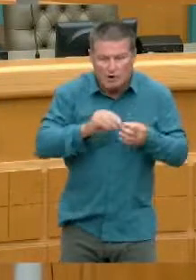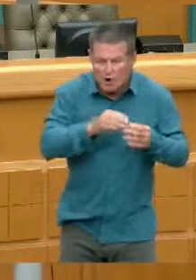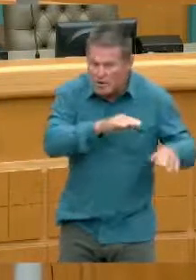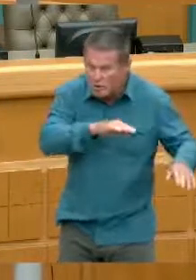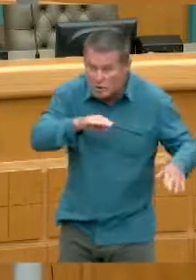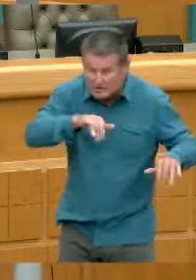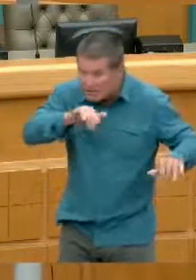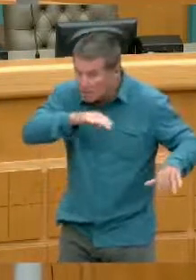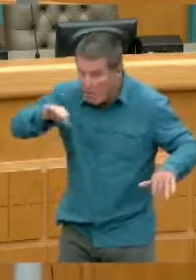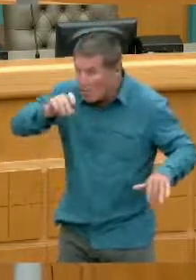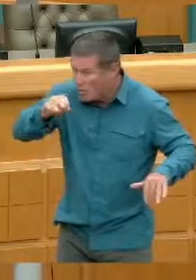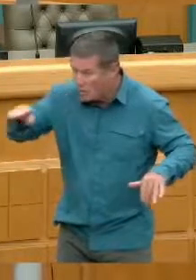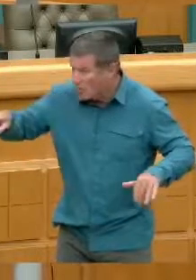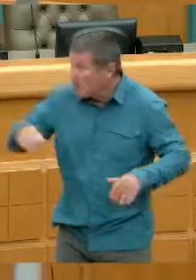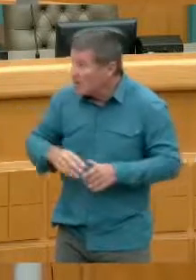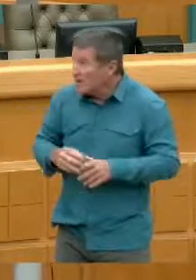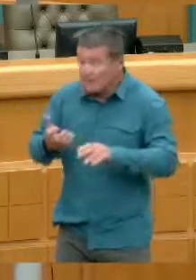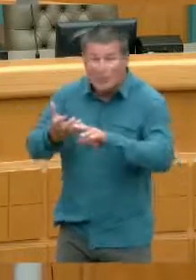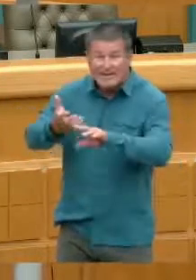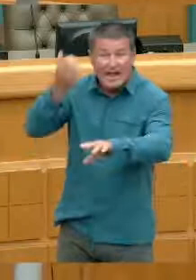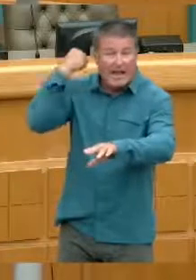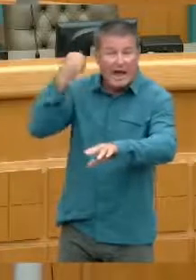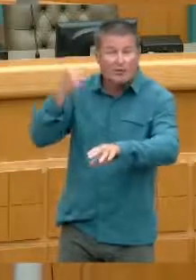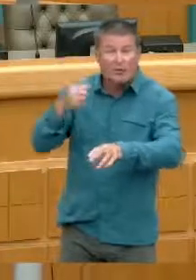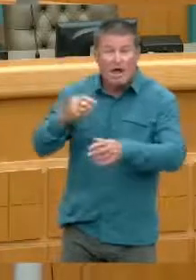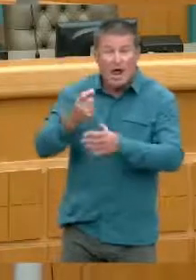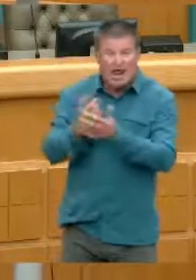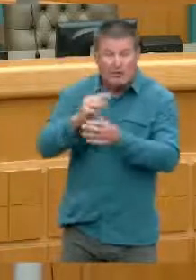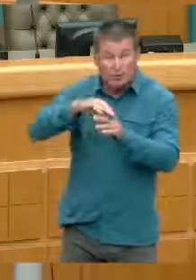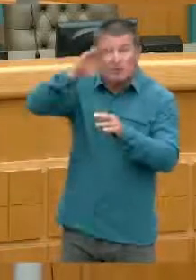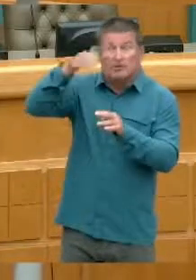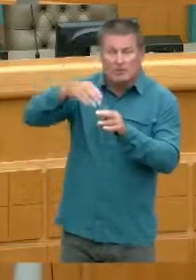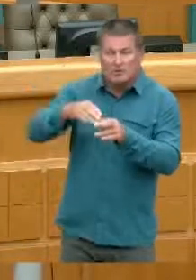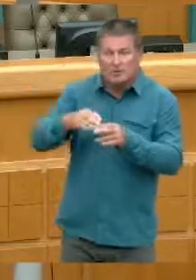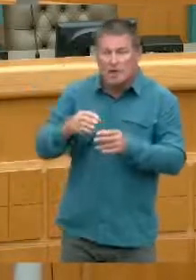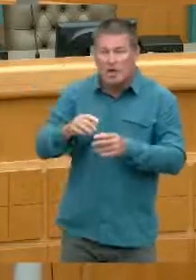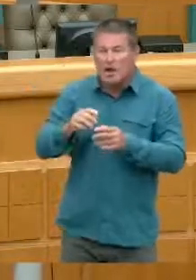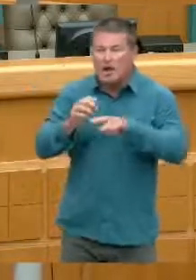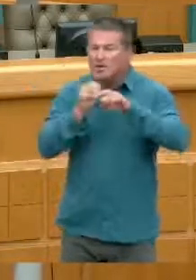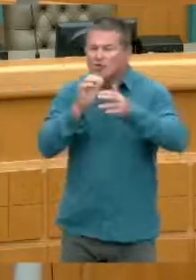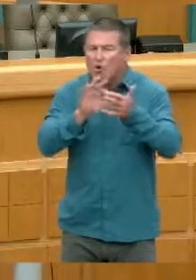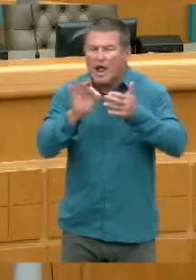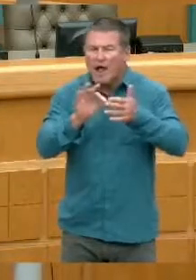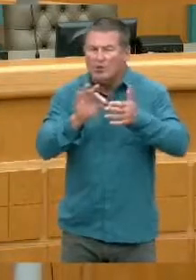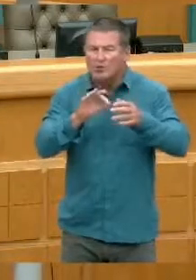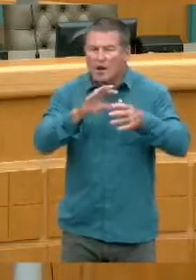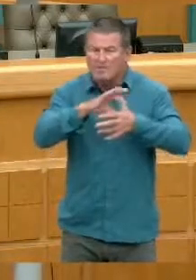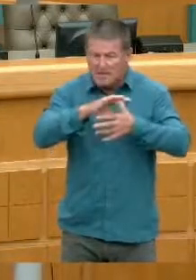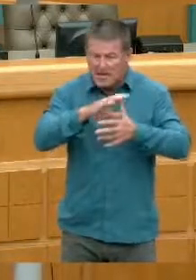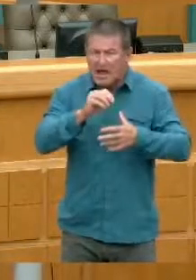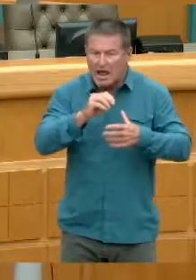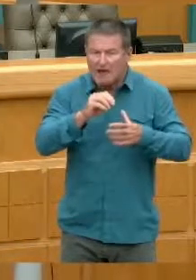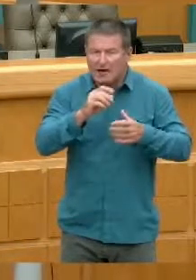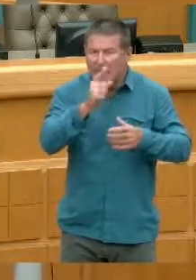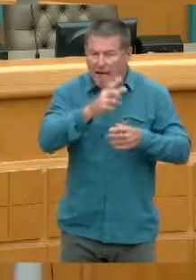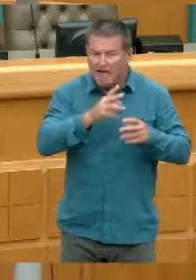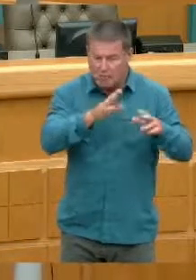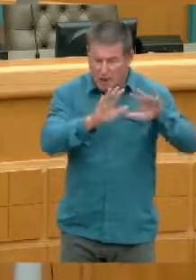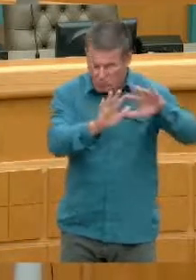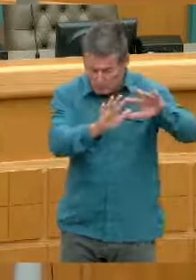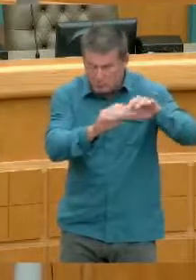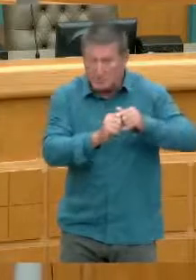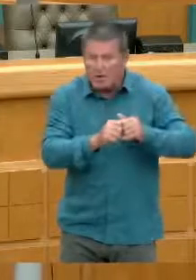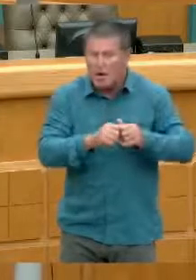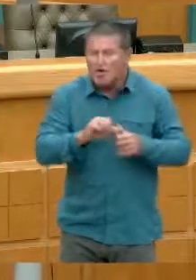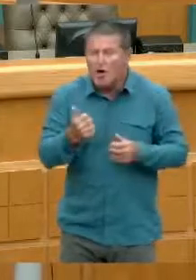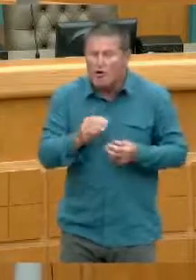from the outbreaks, but if we don't look at those and just look at the general trend of everybody else in the Coastal Bend that continues to, when they get